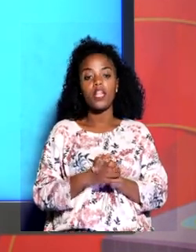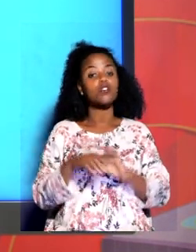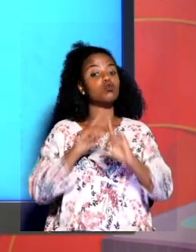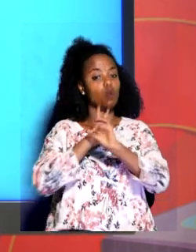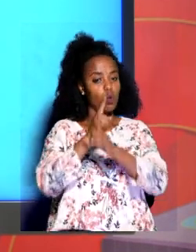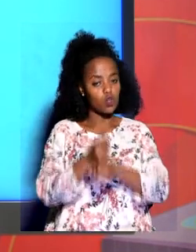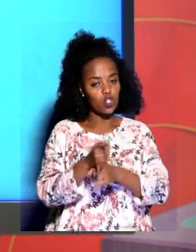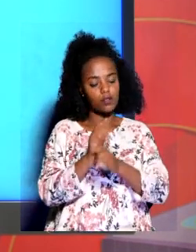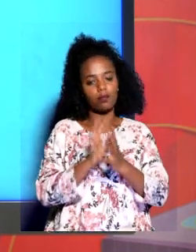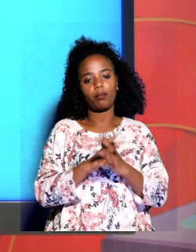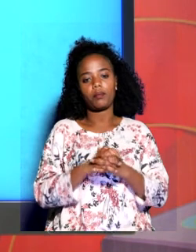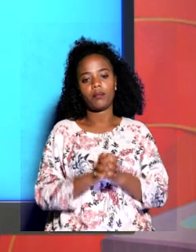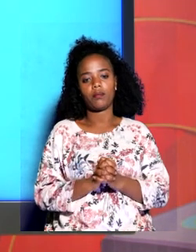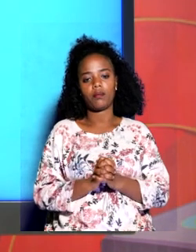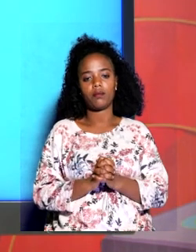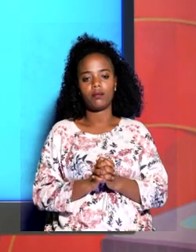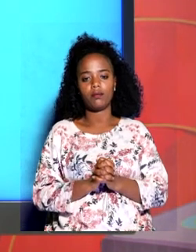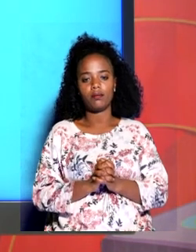solution.